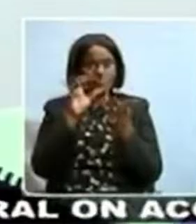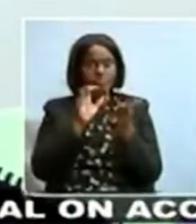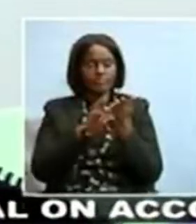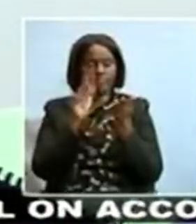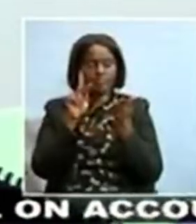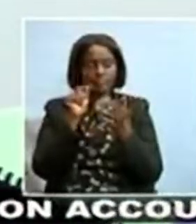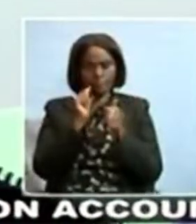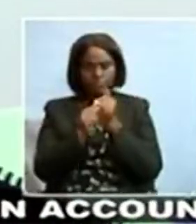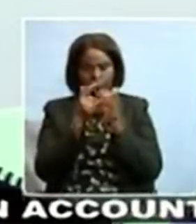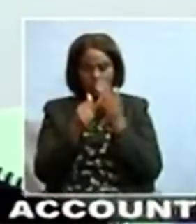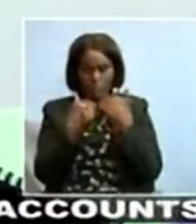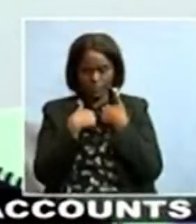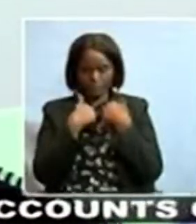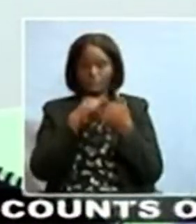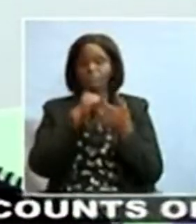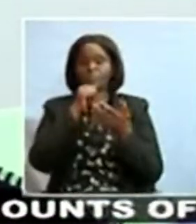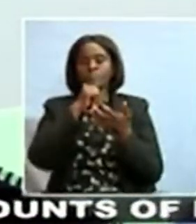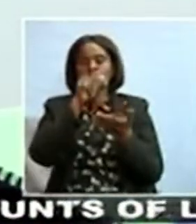kwacha? That has not been